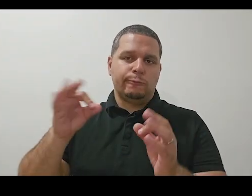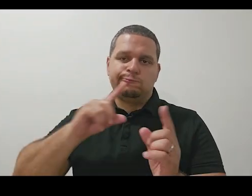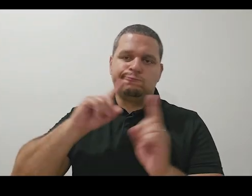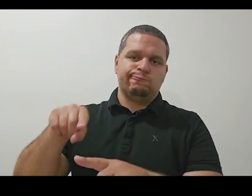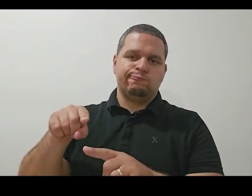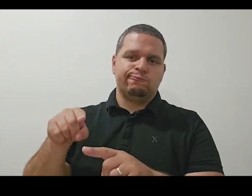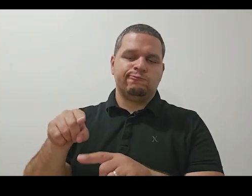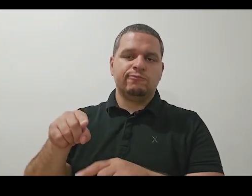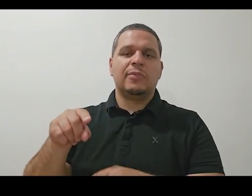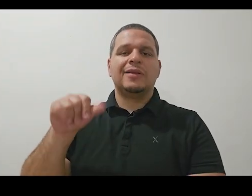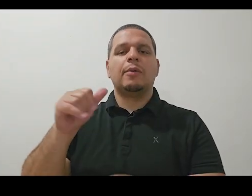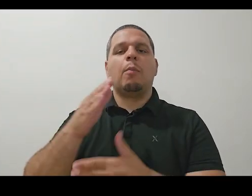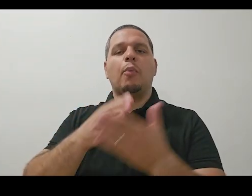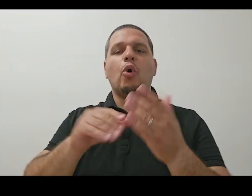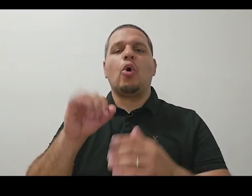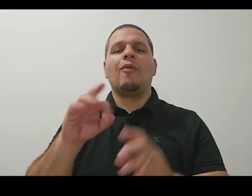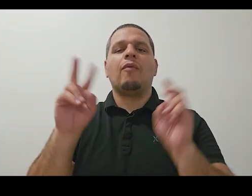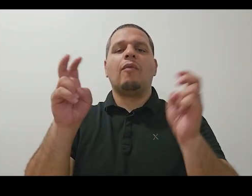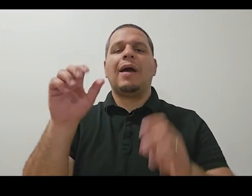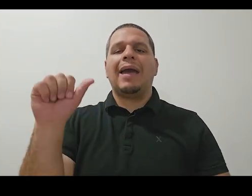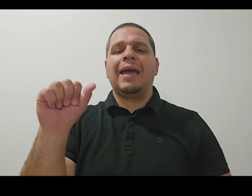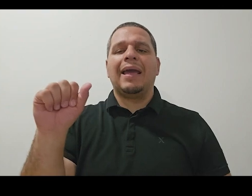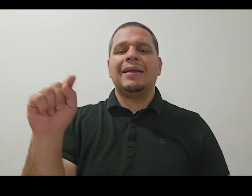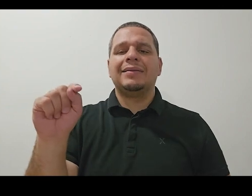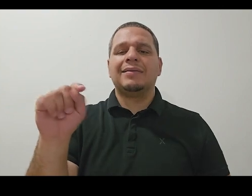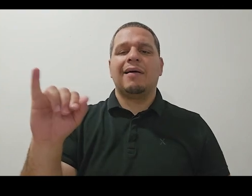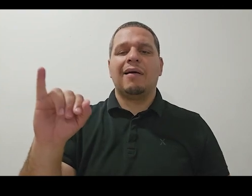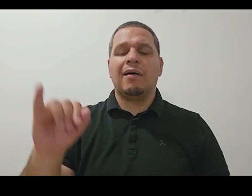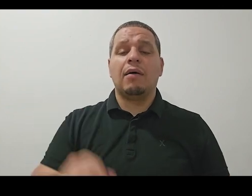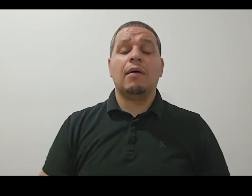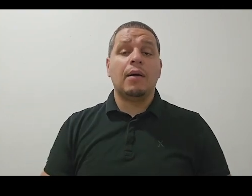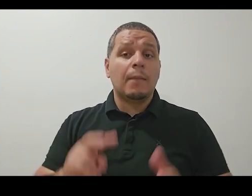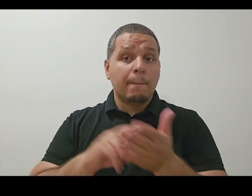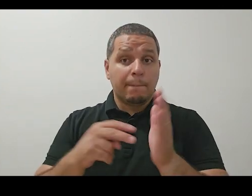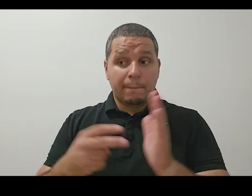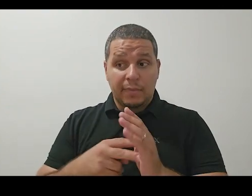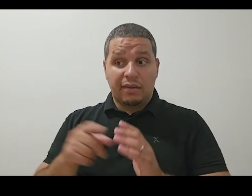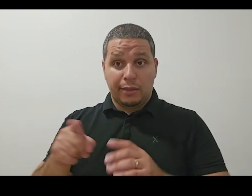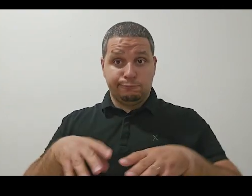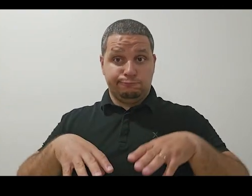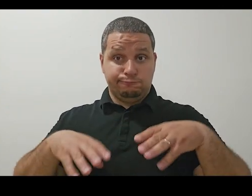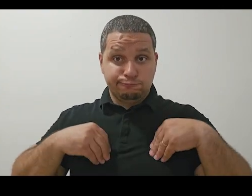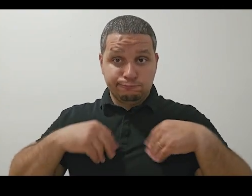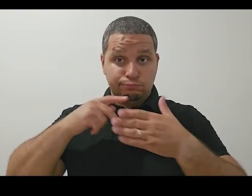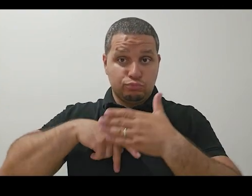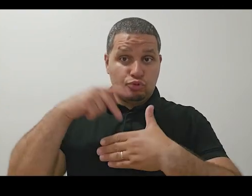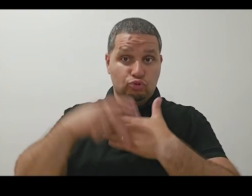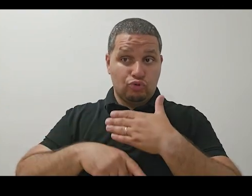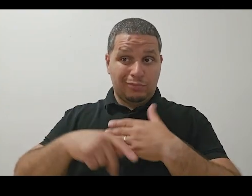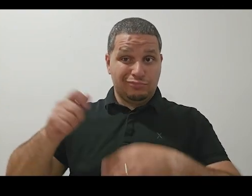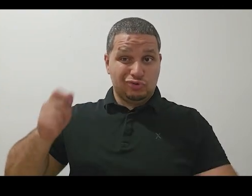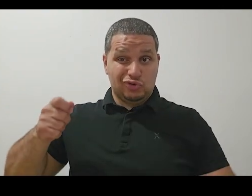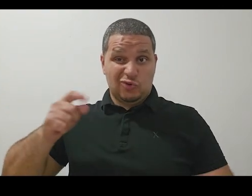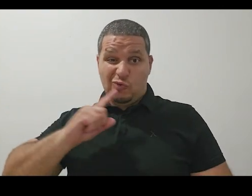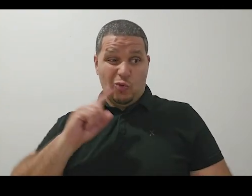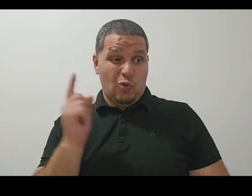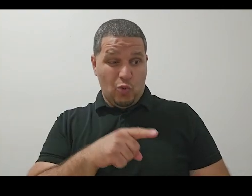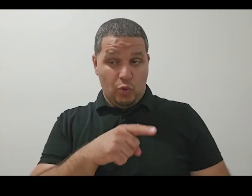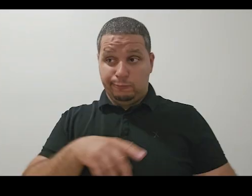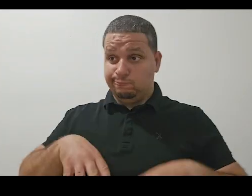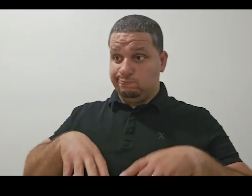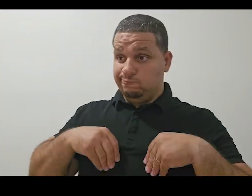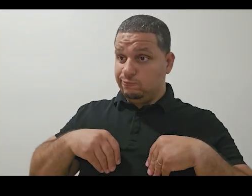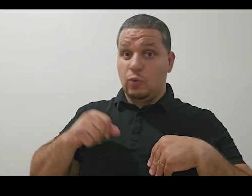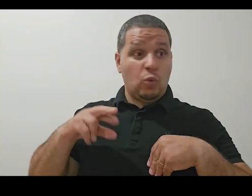part of an ATI. In other words, they either take the program if the judge orders them, takes the program, or they